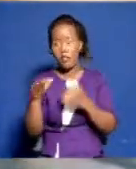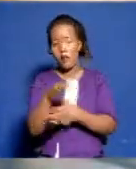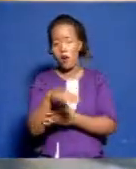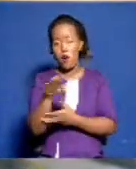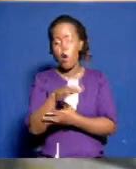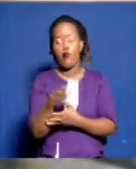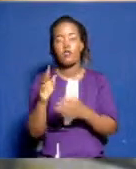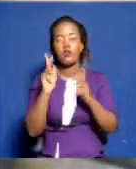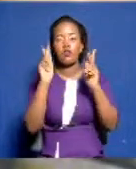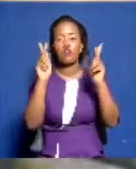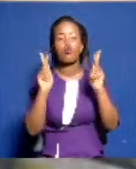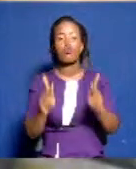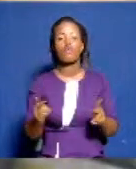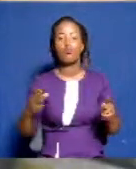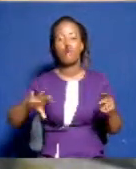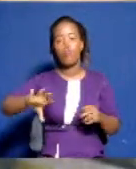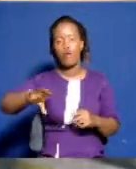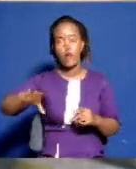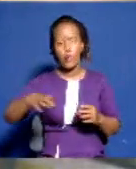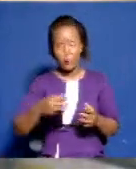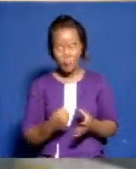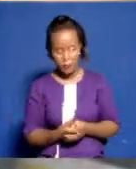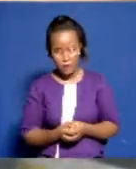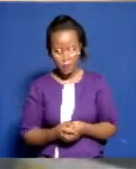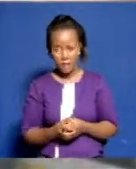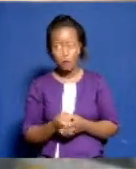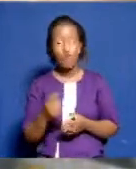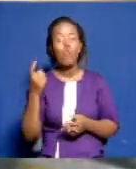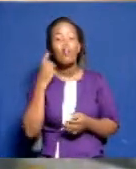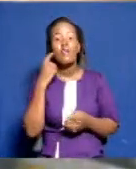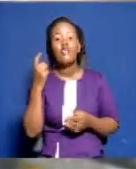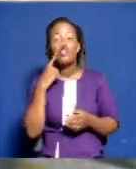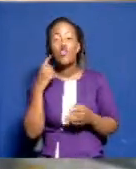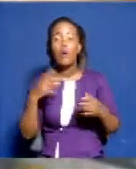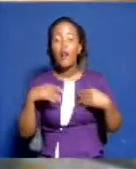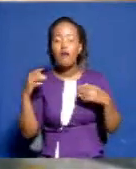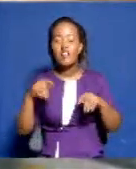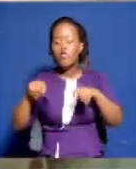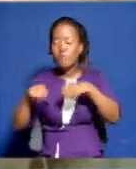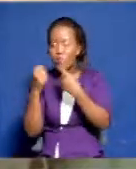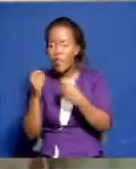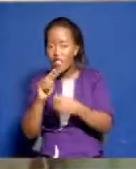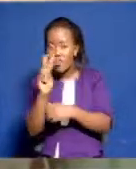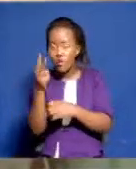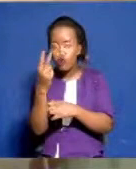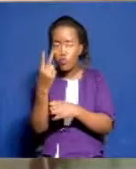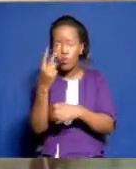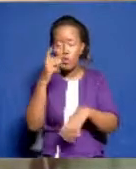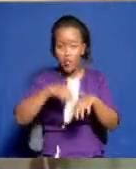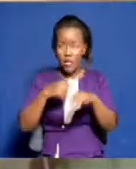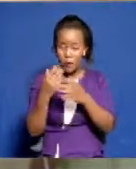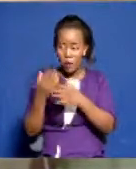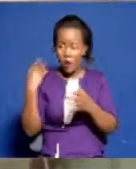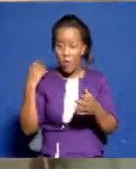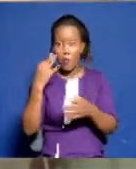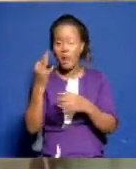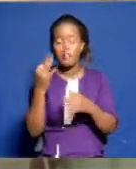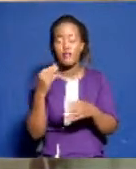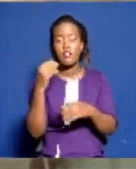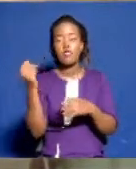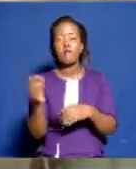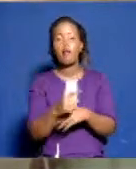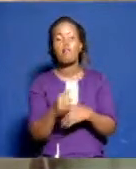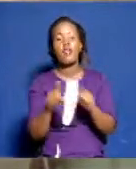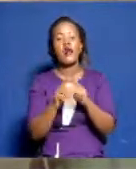Center in Muhoroni Sub-County, Kisumu County. His shop has been broken into twice over the last 3 months, with the burglars making away with